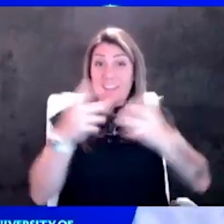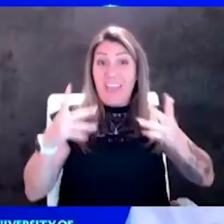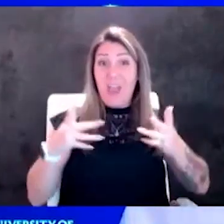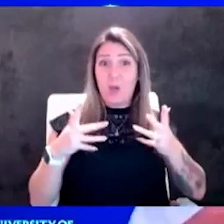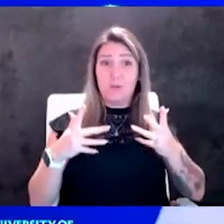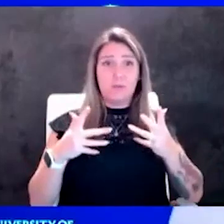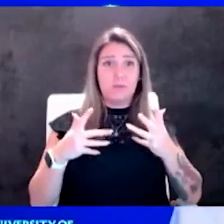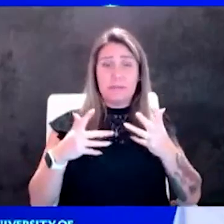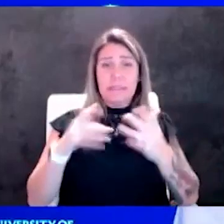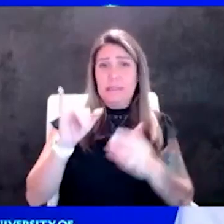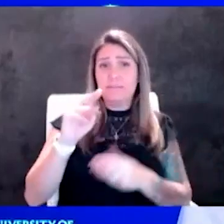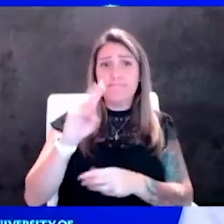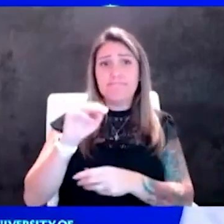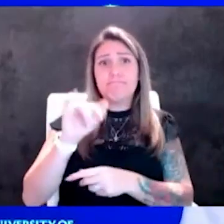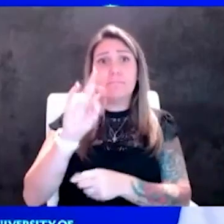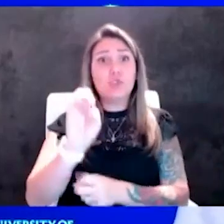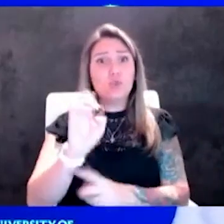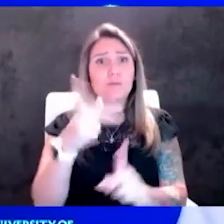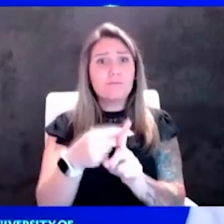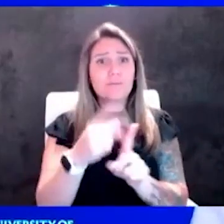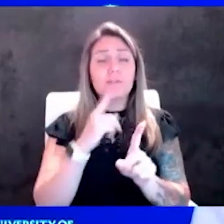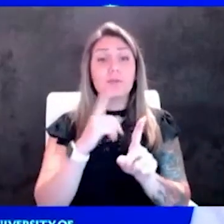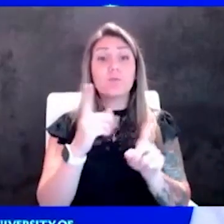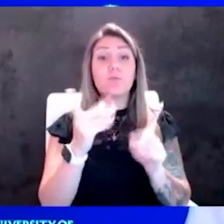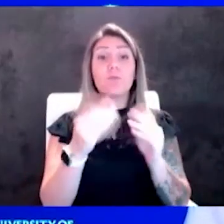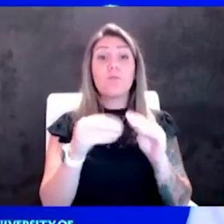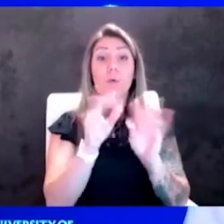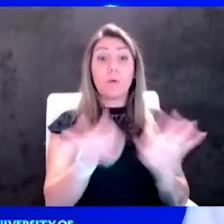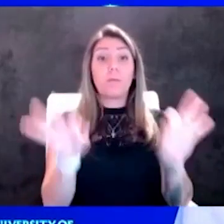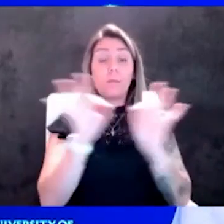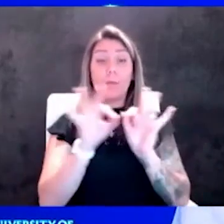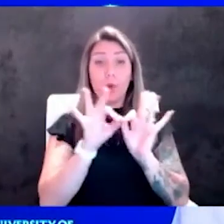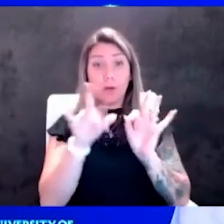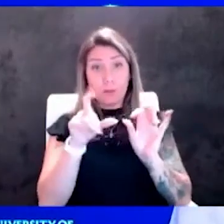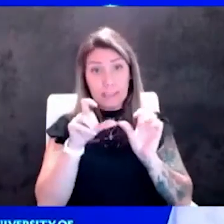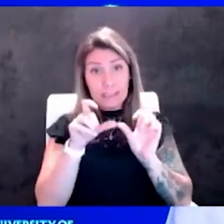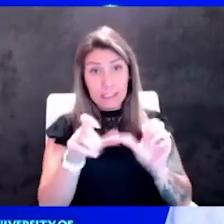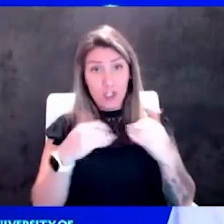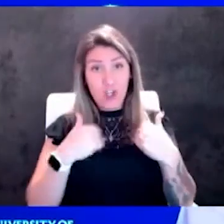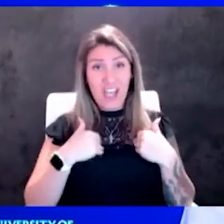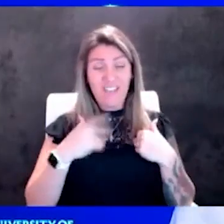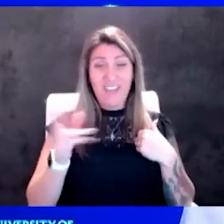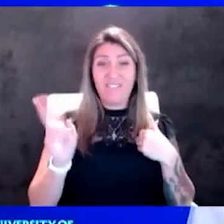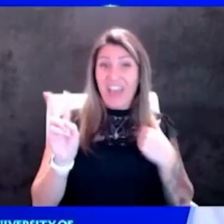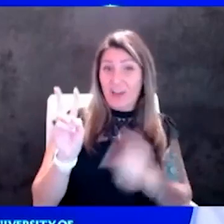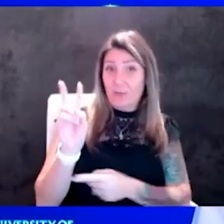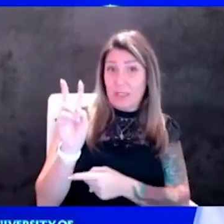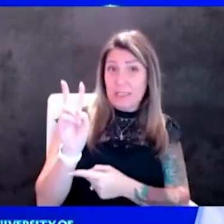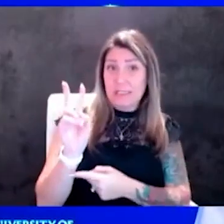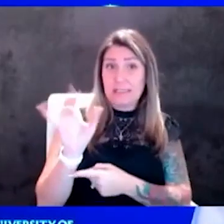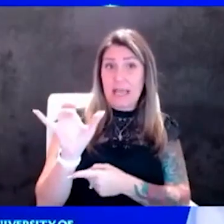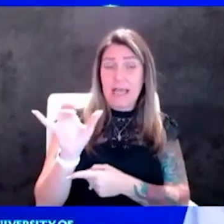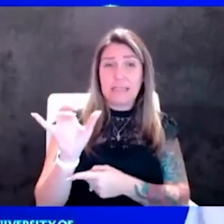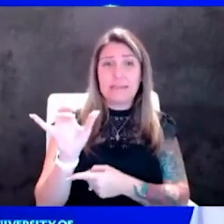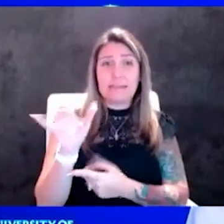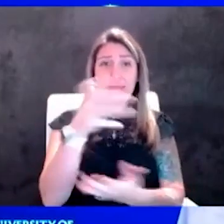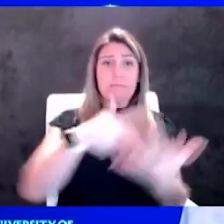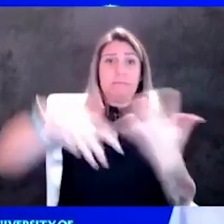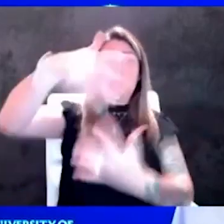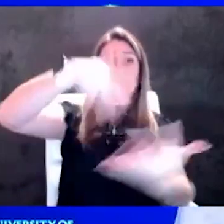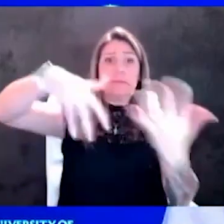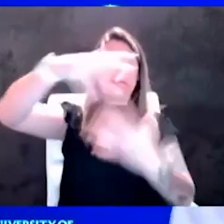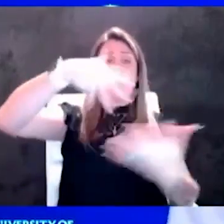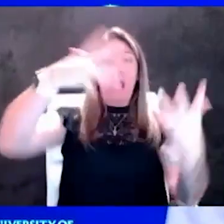So what is more important is that you continue to have a virus that's circulating in the community,